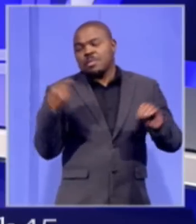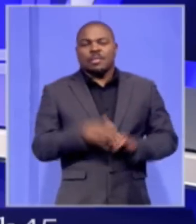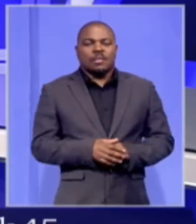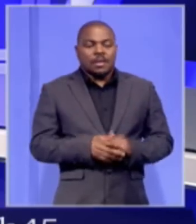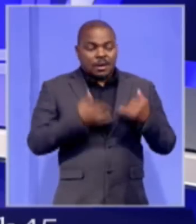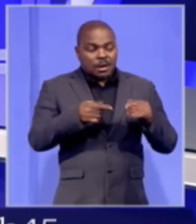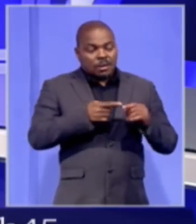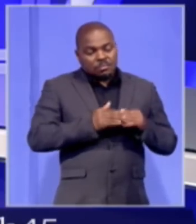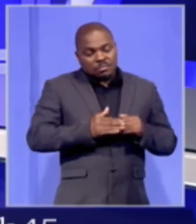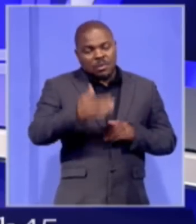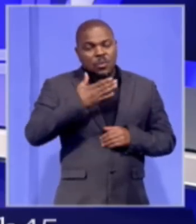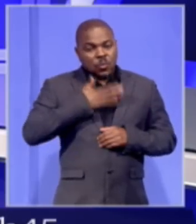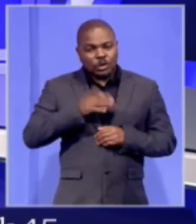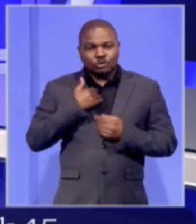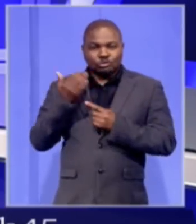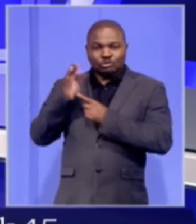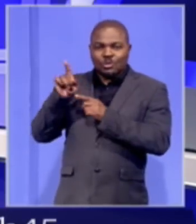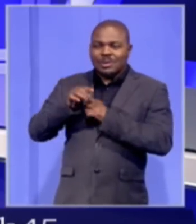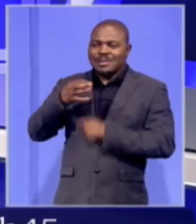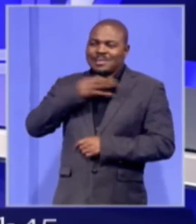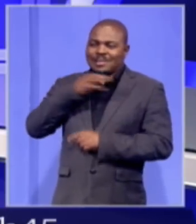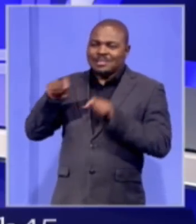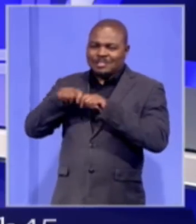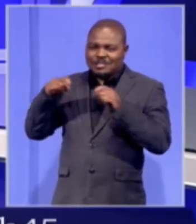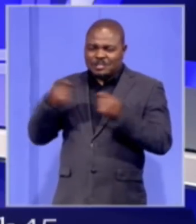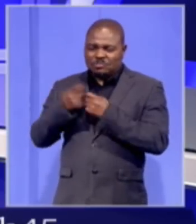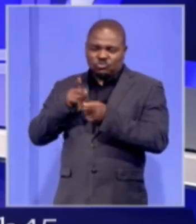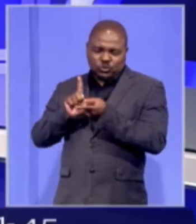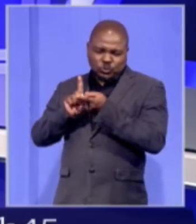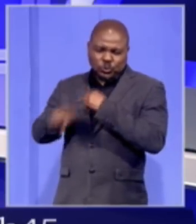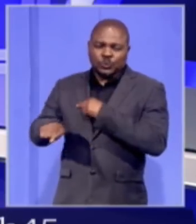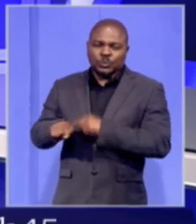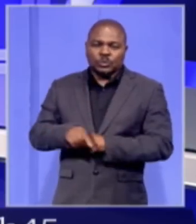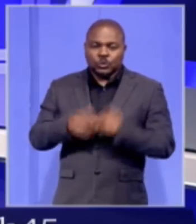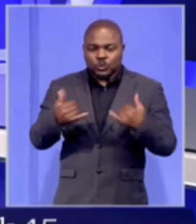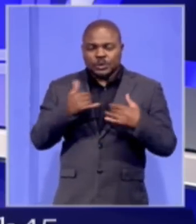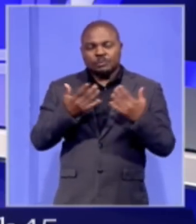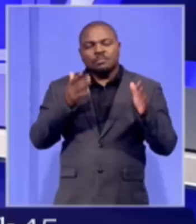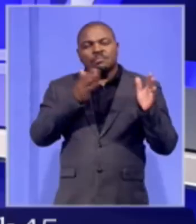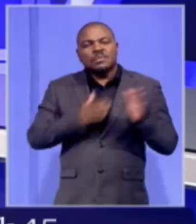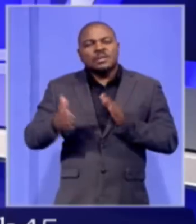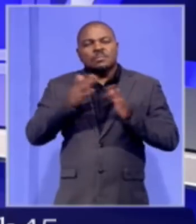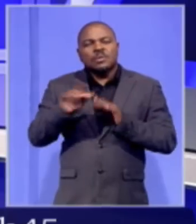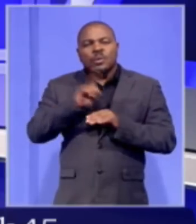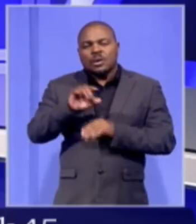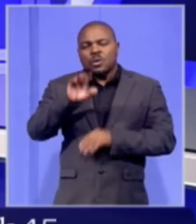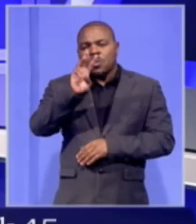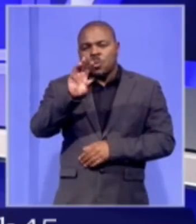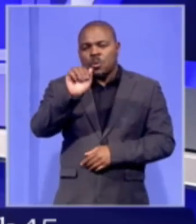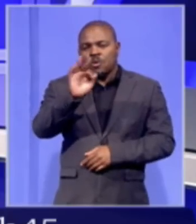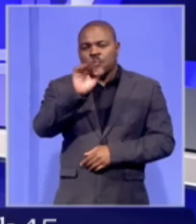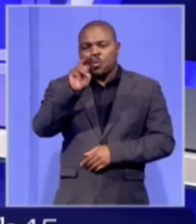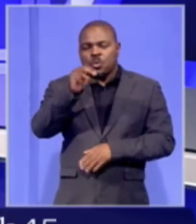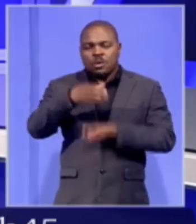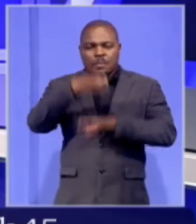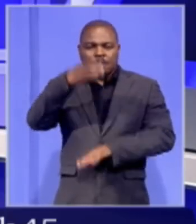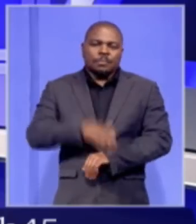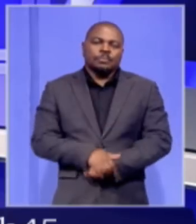e ikemiseditse ho bontsha sehlopha sa England to sa papading ya boitukisetso ya WAFCON.